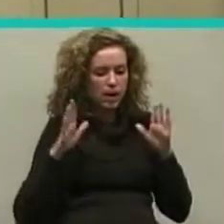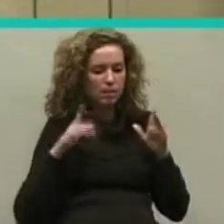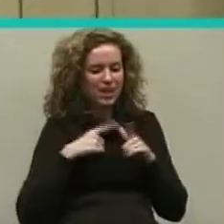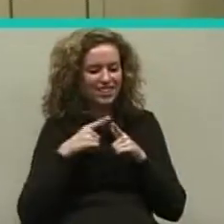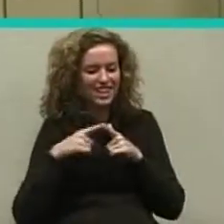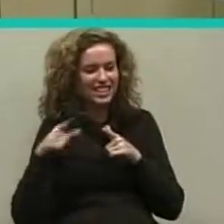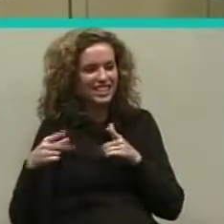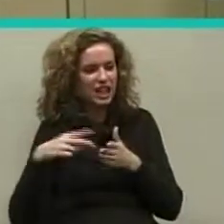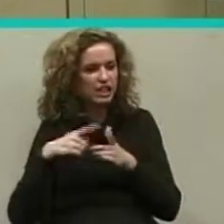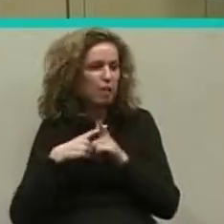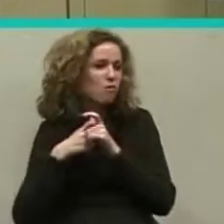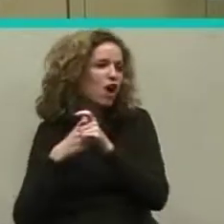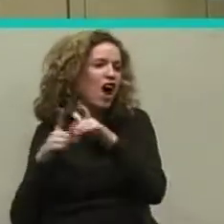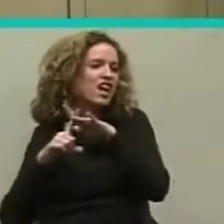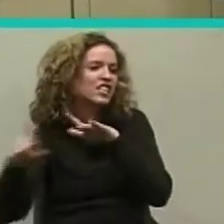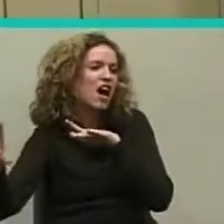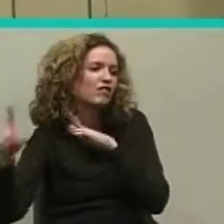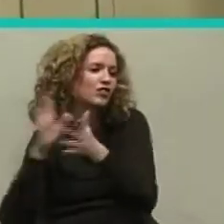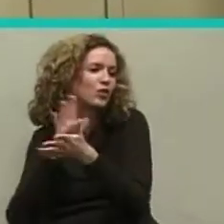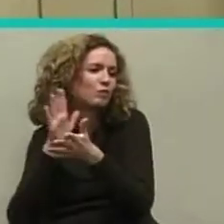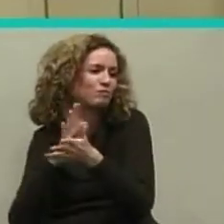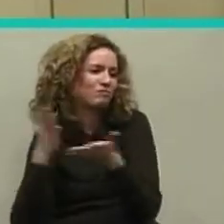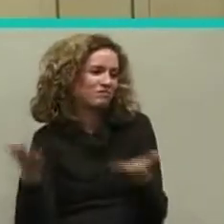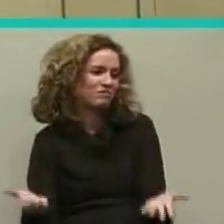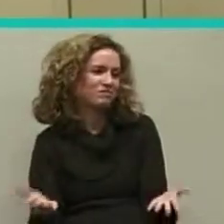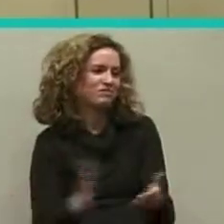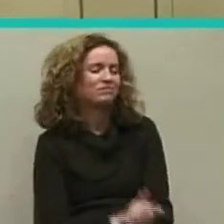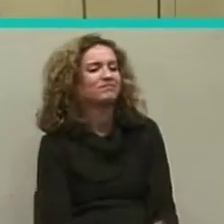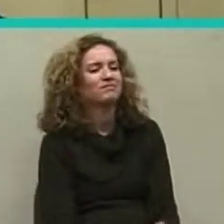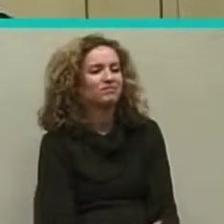up and runs out of the school building. Okay?